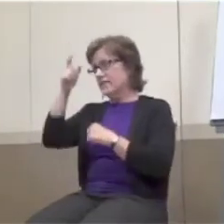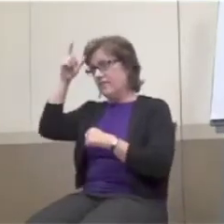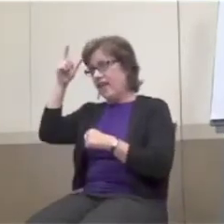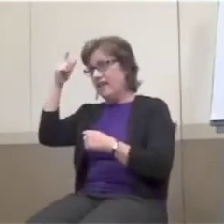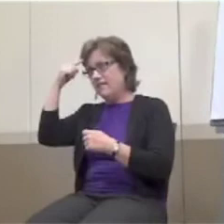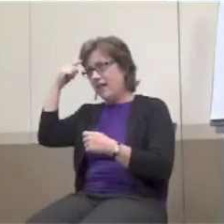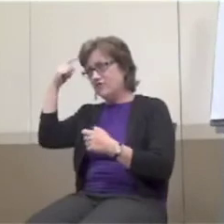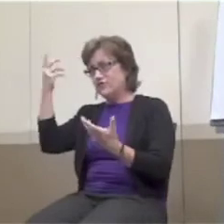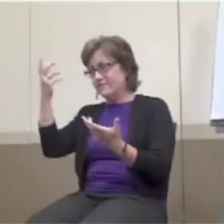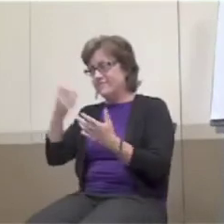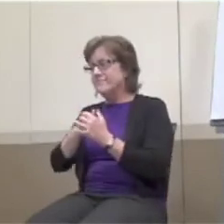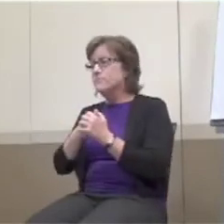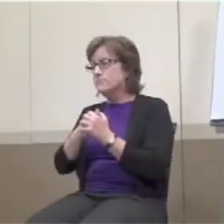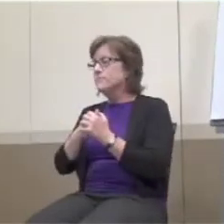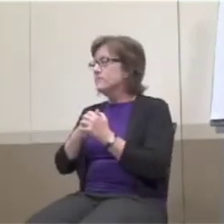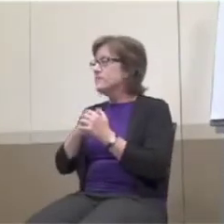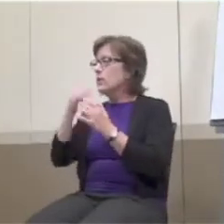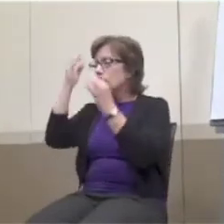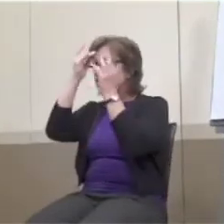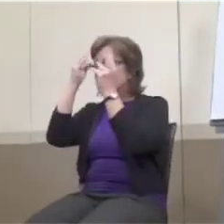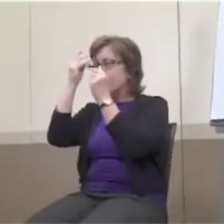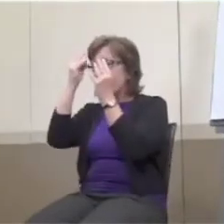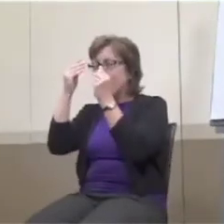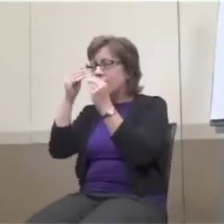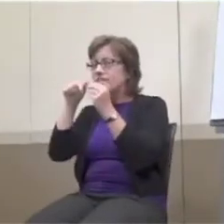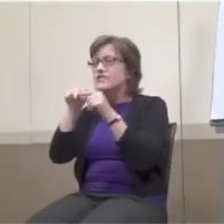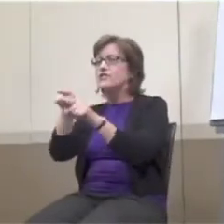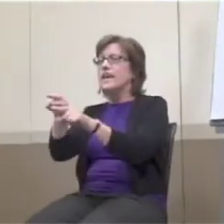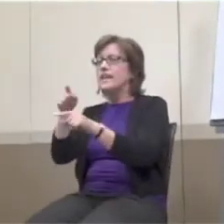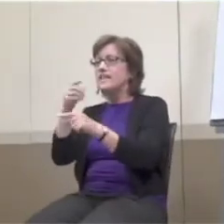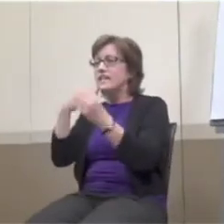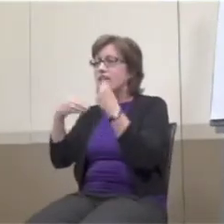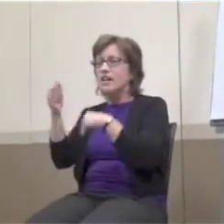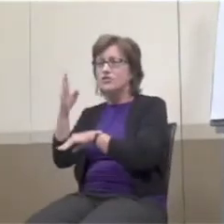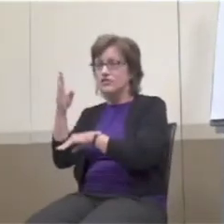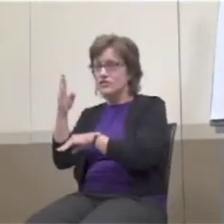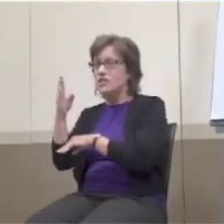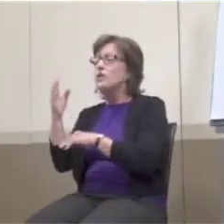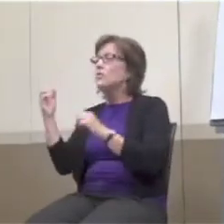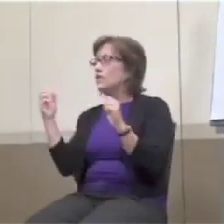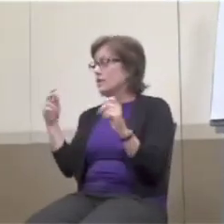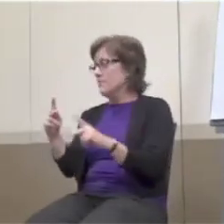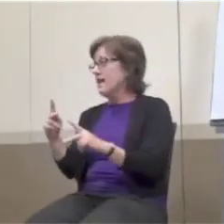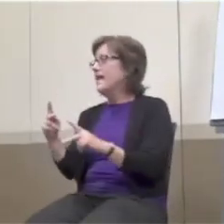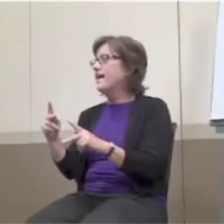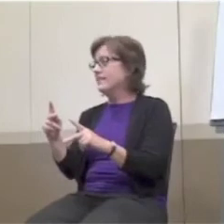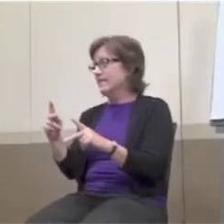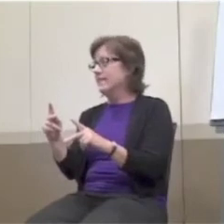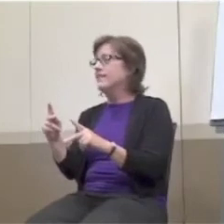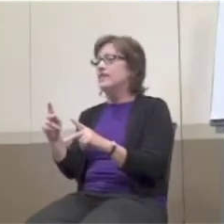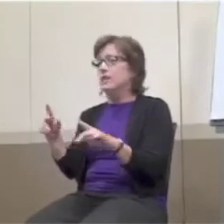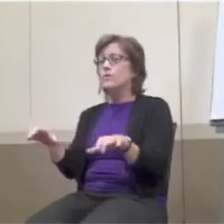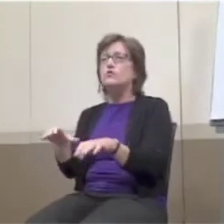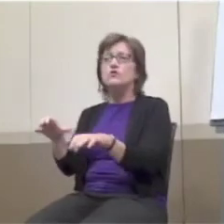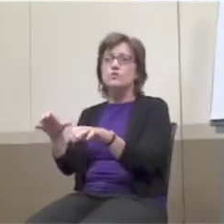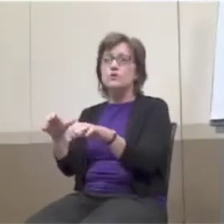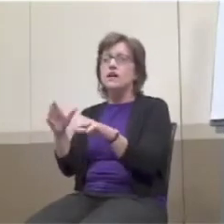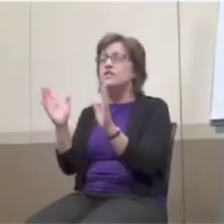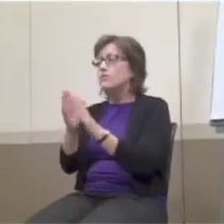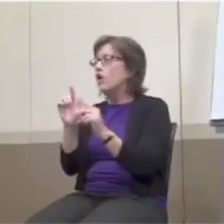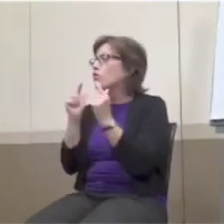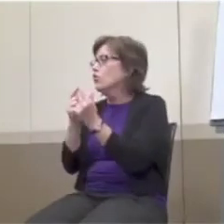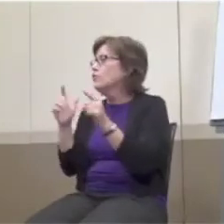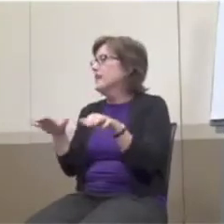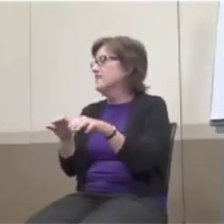I want you to marinate on this over lunch, okay? And we're going to come back afterwards and we're going to do a small